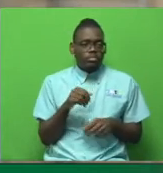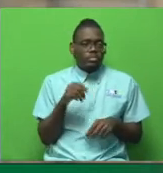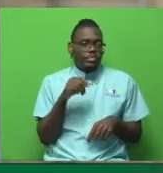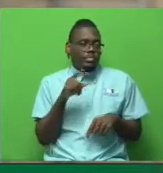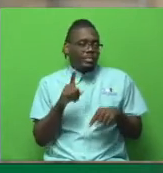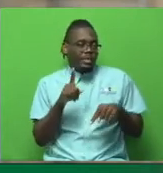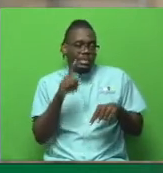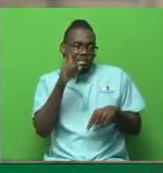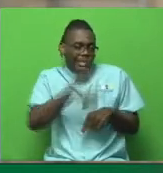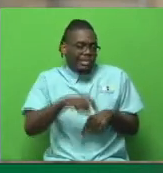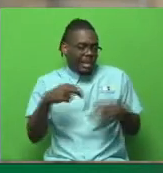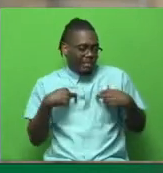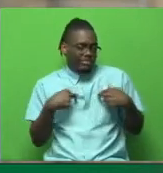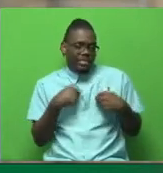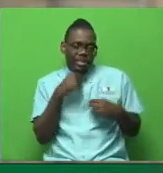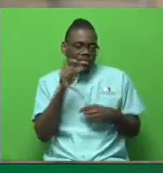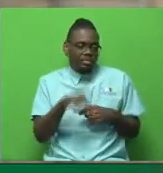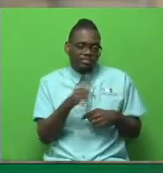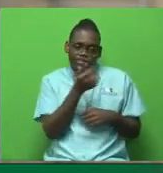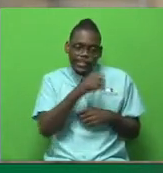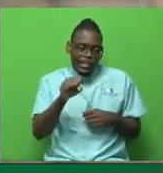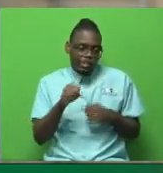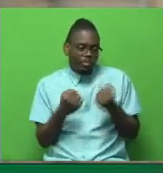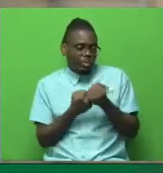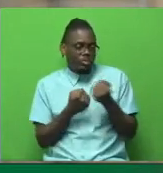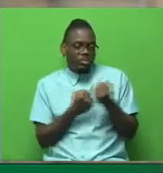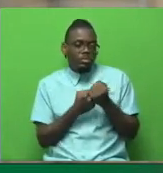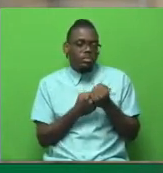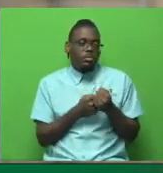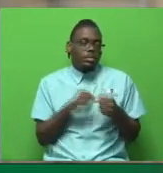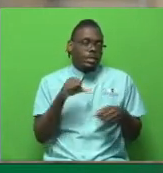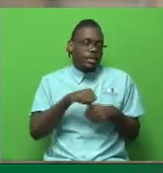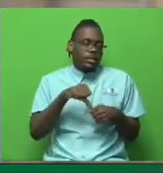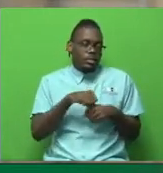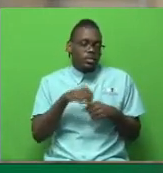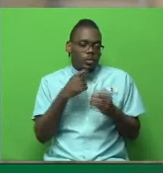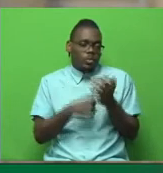should be no subsidy on premium fuel